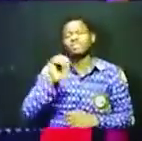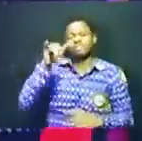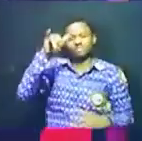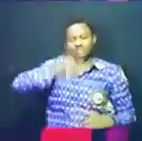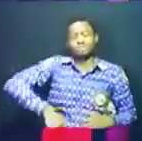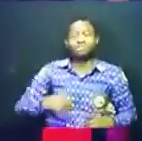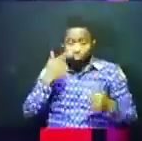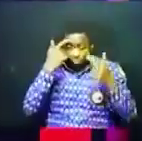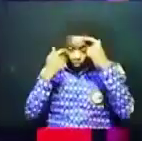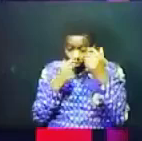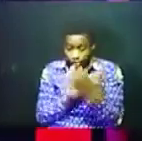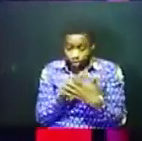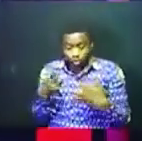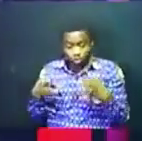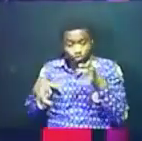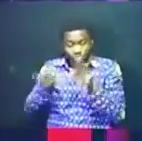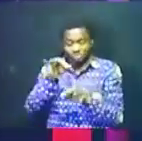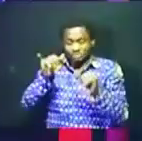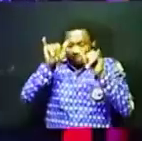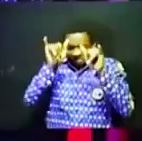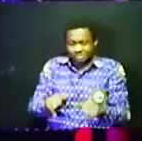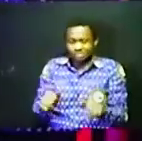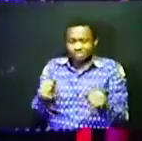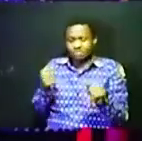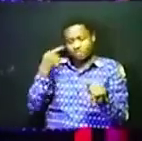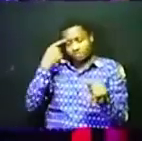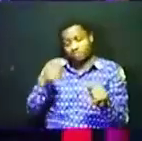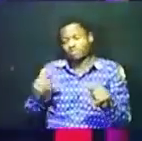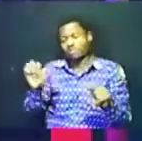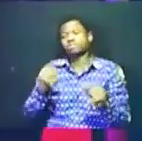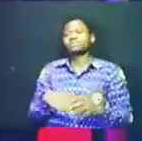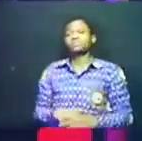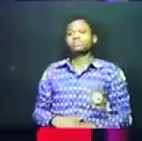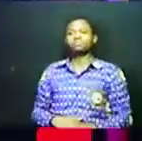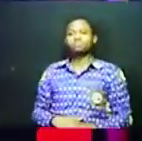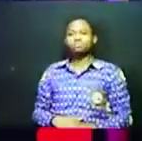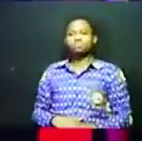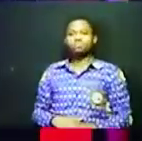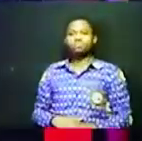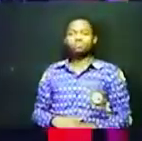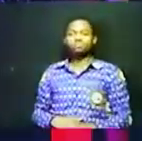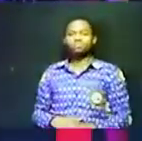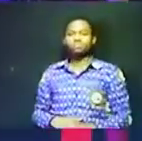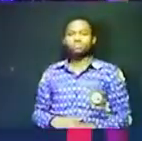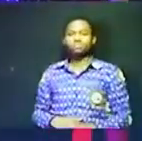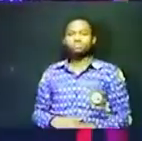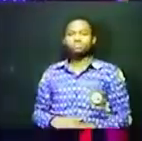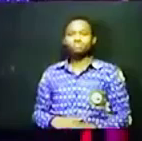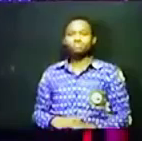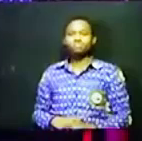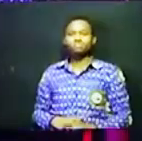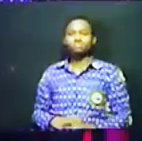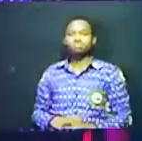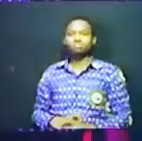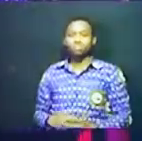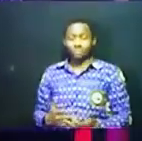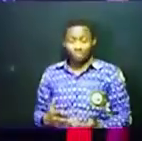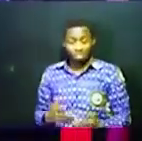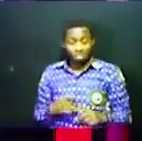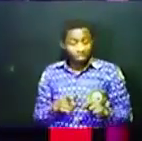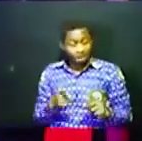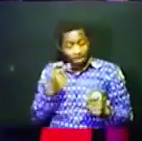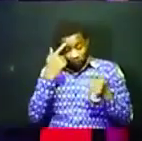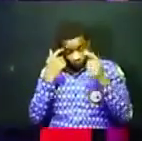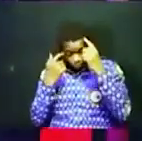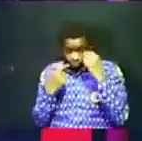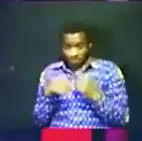esan say onkonkron na bayi onwu da ono ne obade nyankopon. But for the sake of our message, I will